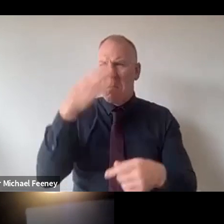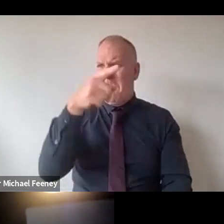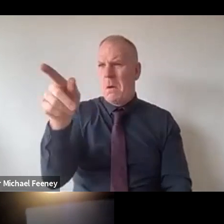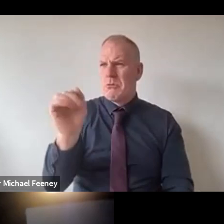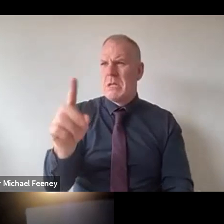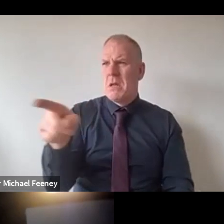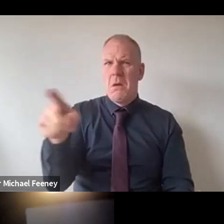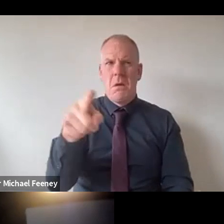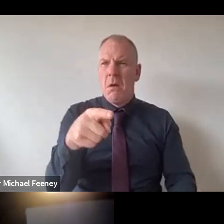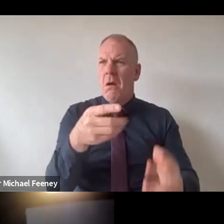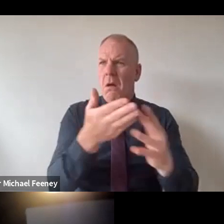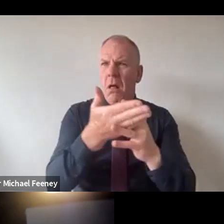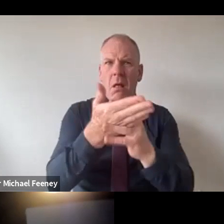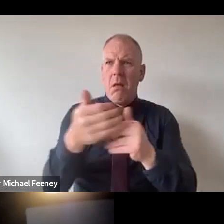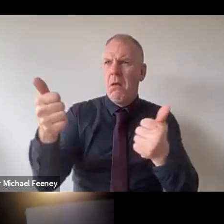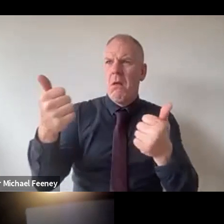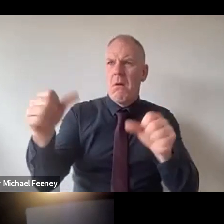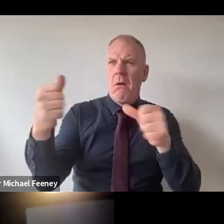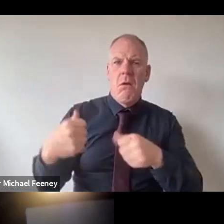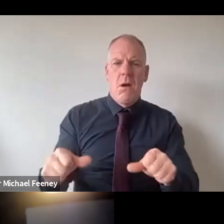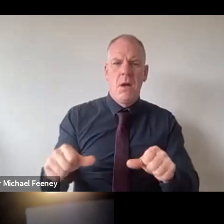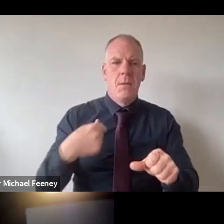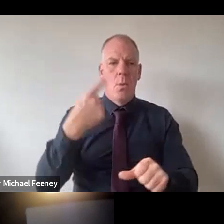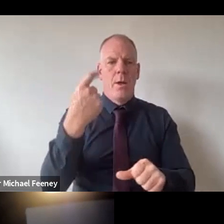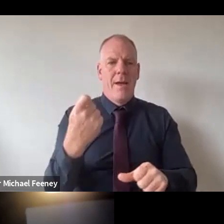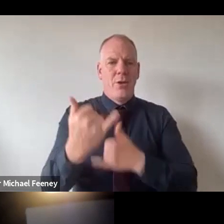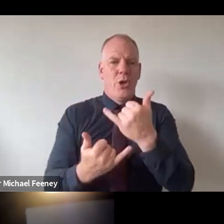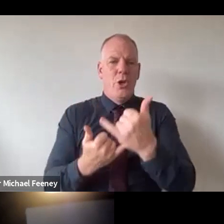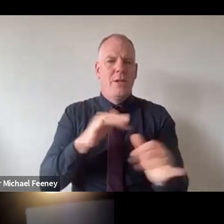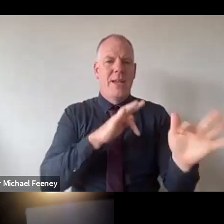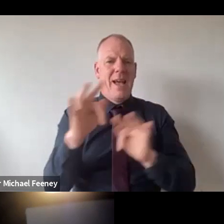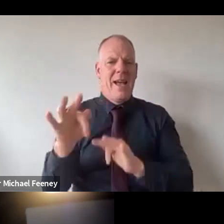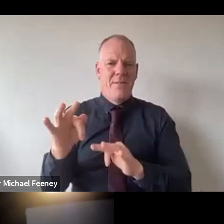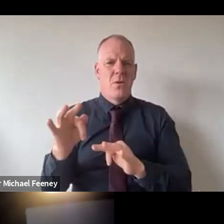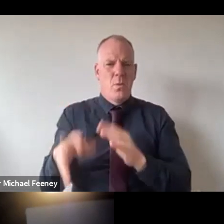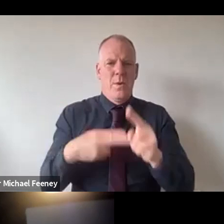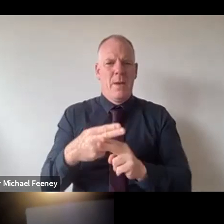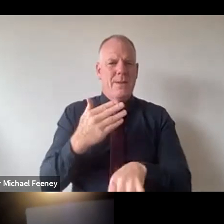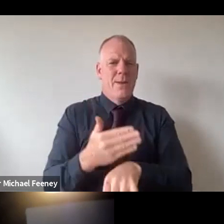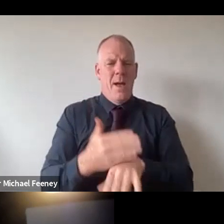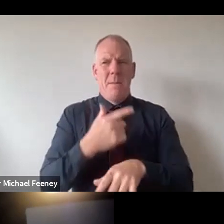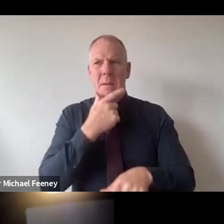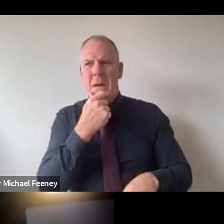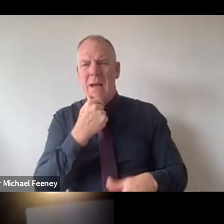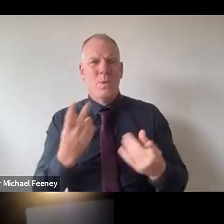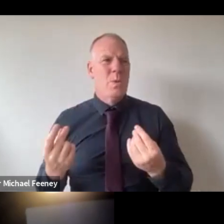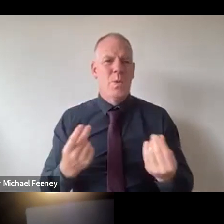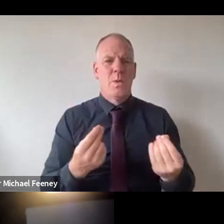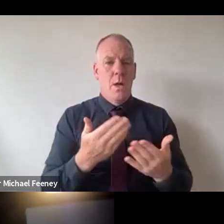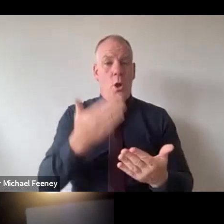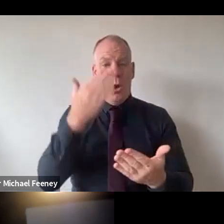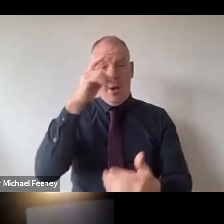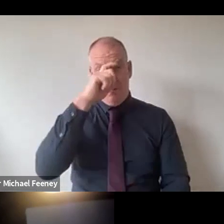College, they were all getting in, and I was near enough to about 1.5 years out of employment. And at the time I was learning to